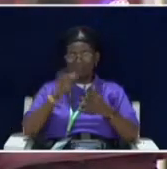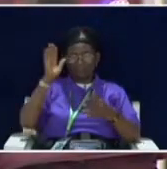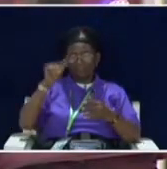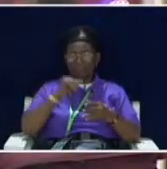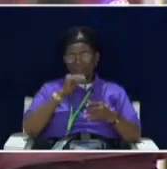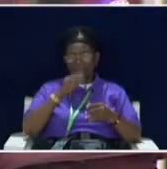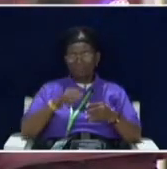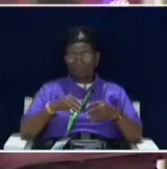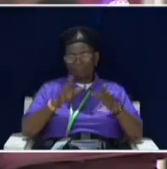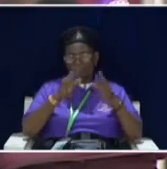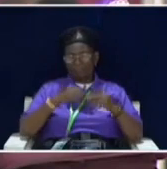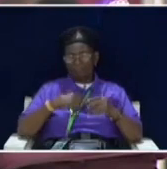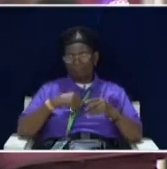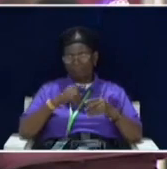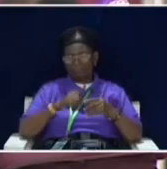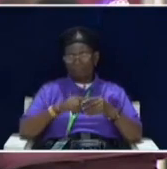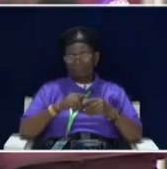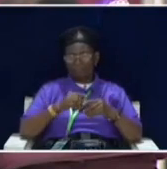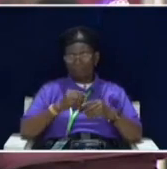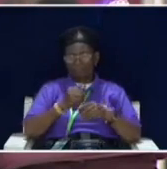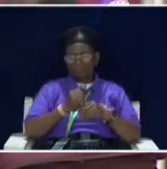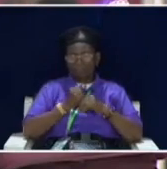board.